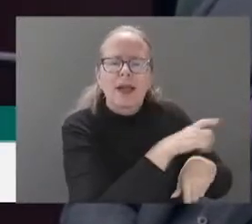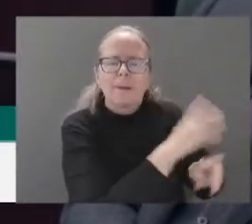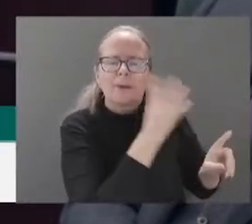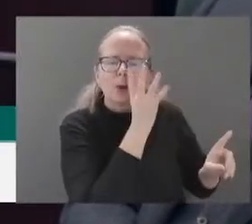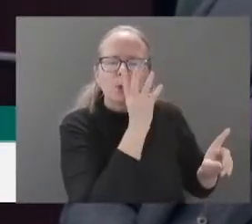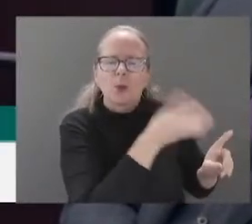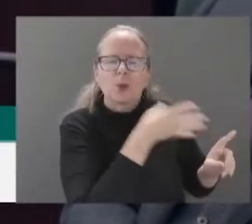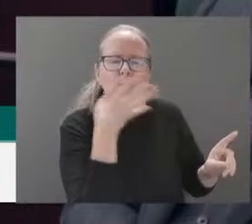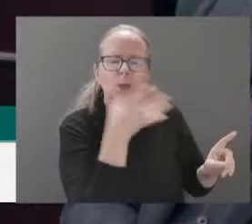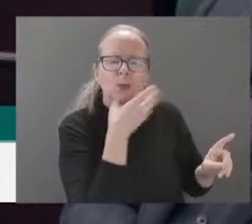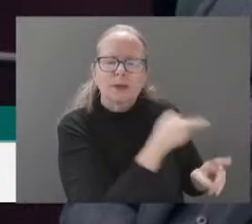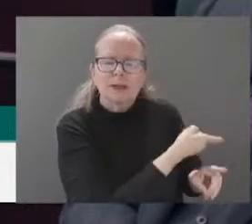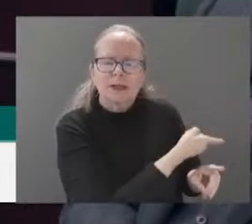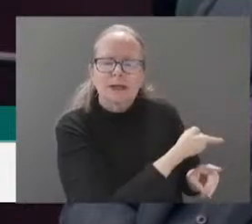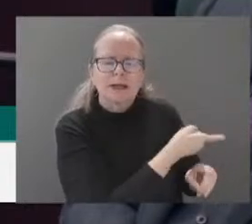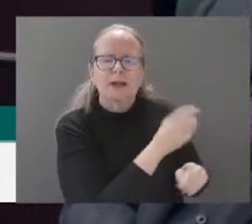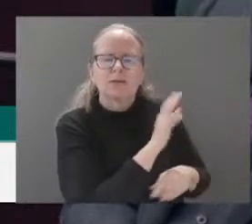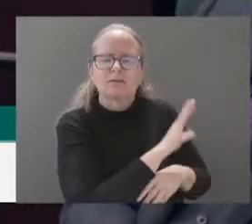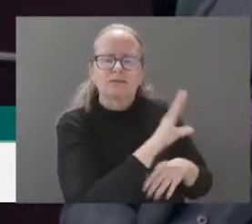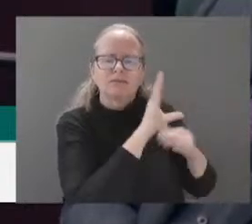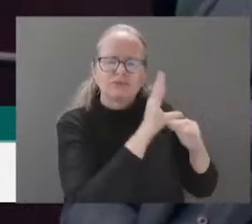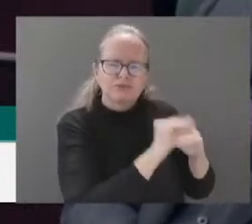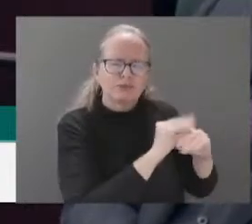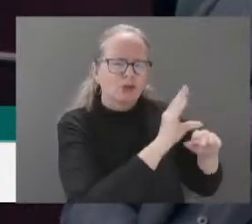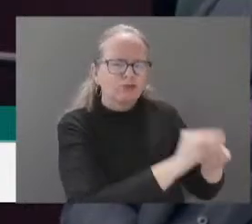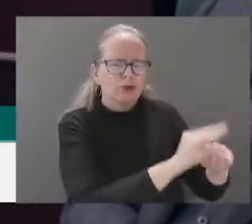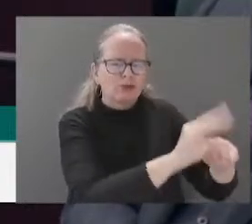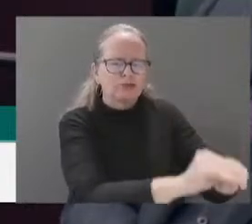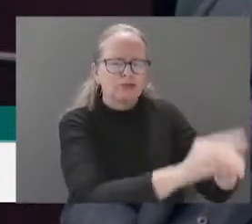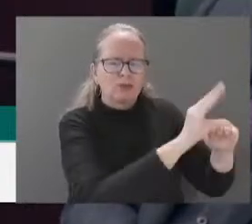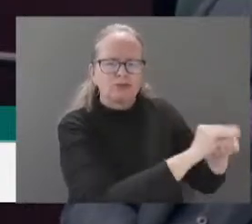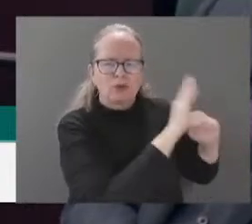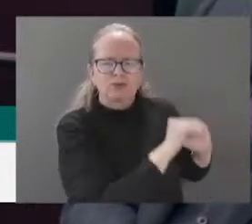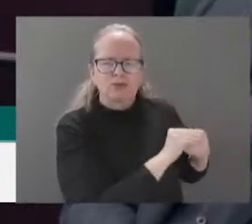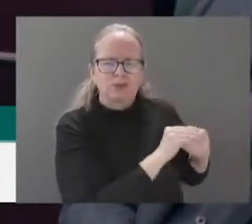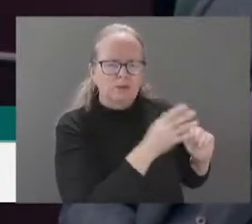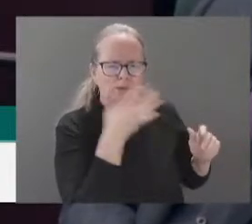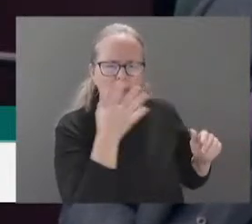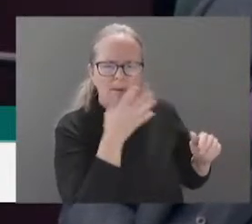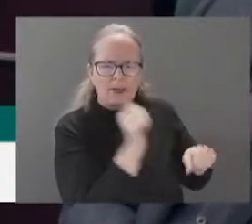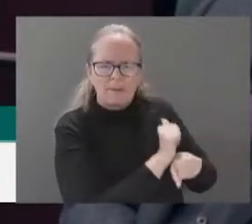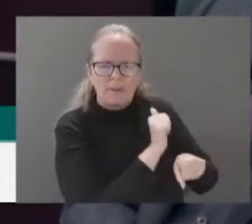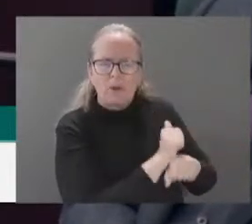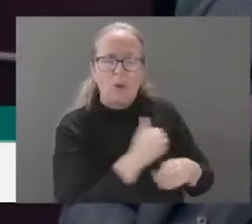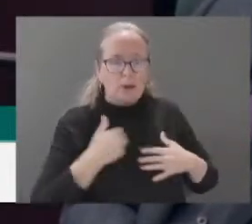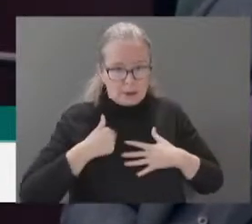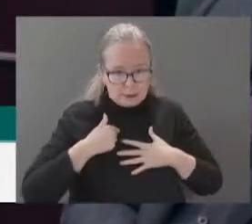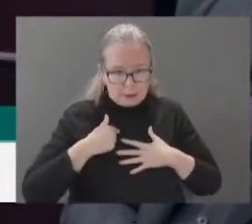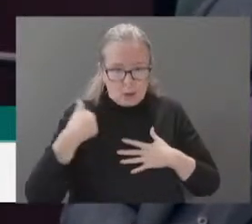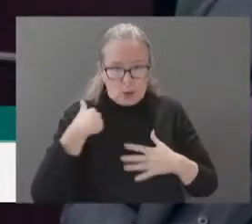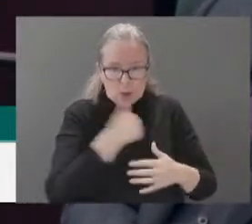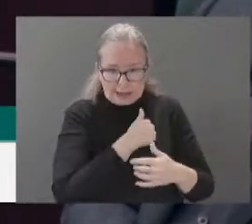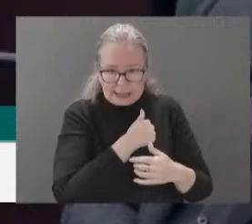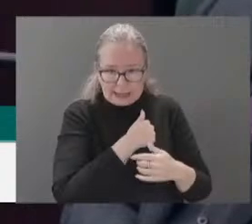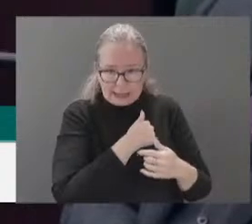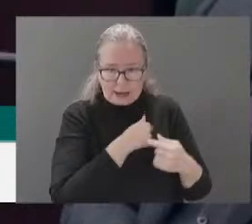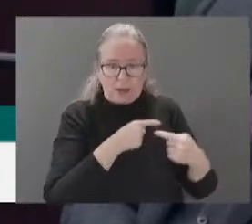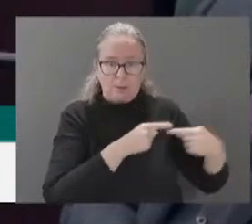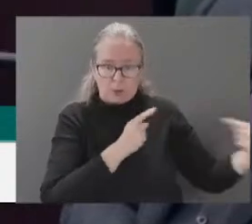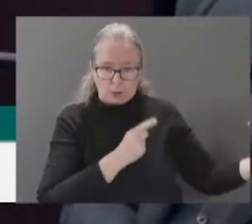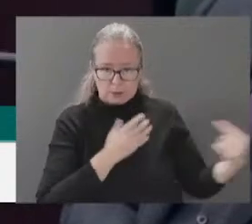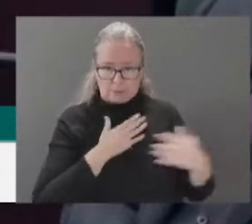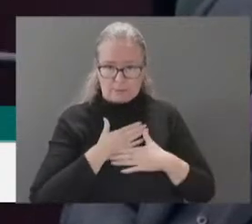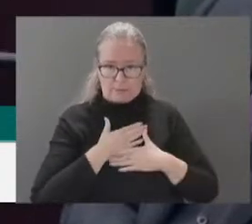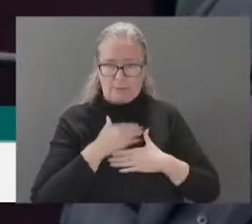wh all outb Mr Speaker we are in fact going across this province listening to the health work force Mr Speaker they